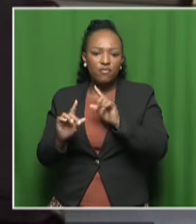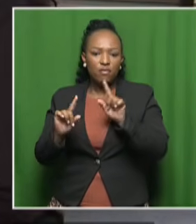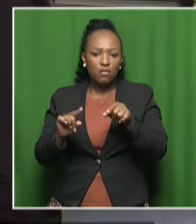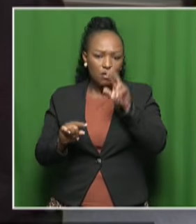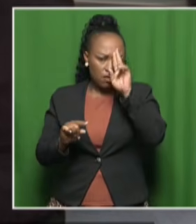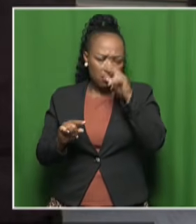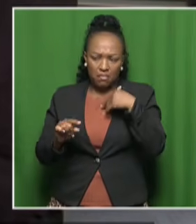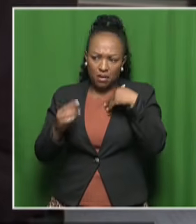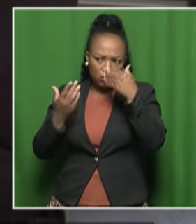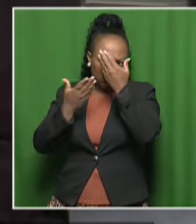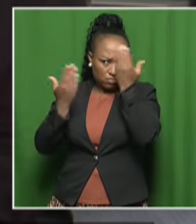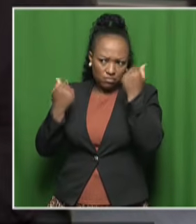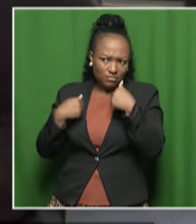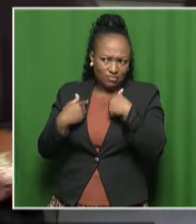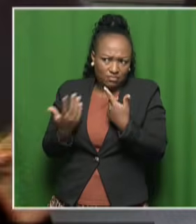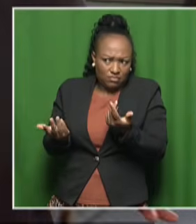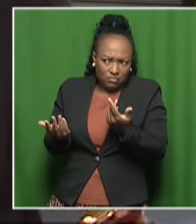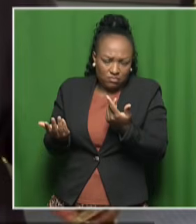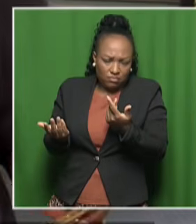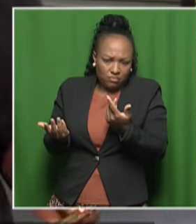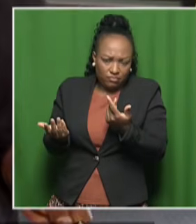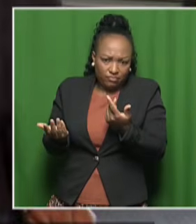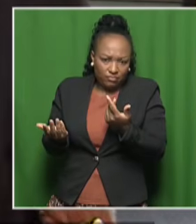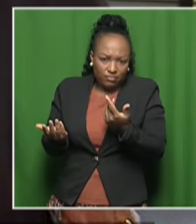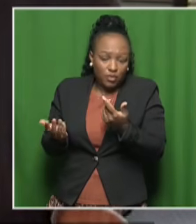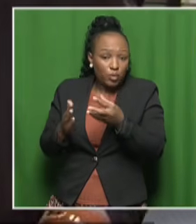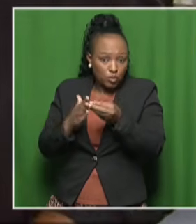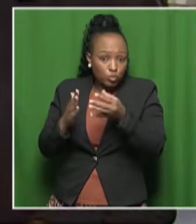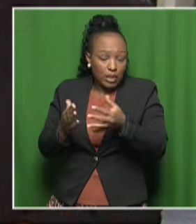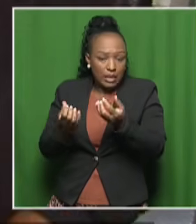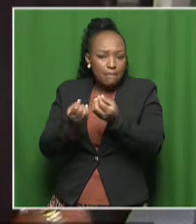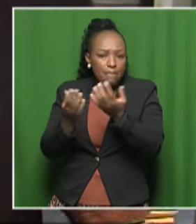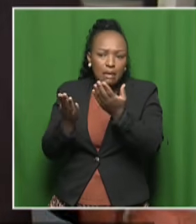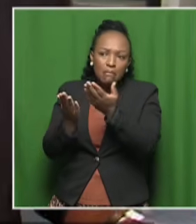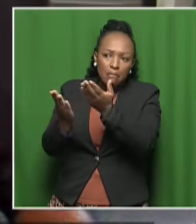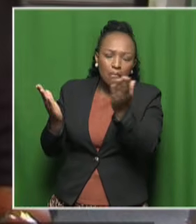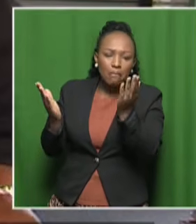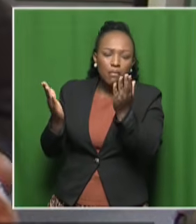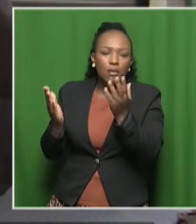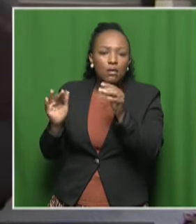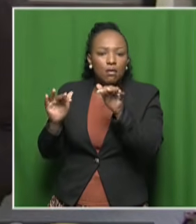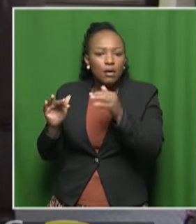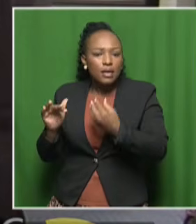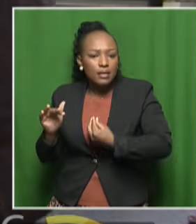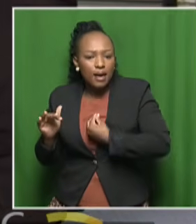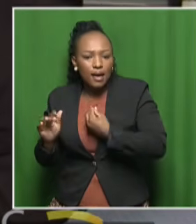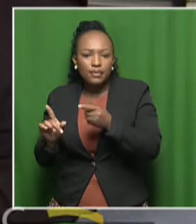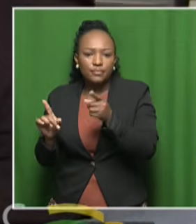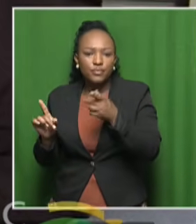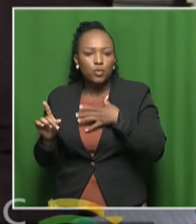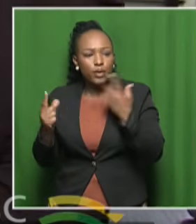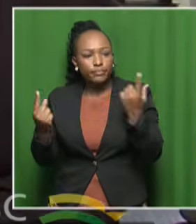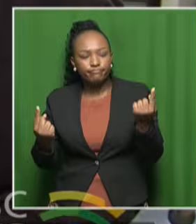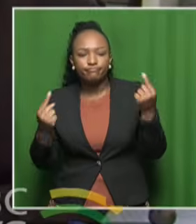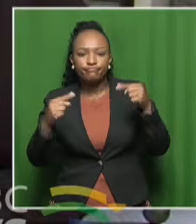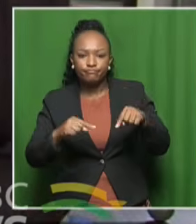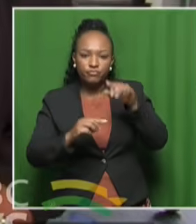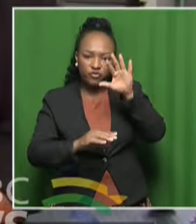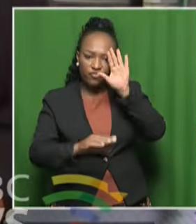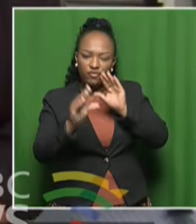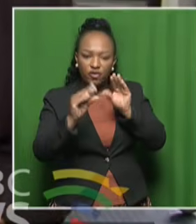know what it is that you require, but we have a lot of students out there or young people who really wish to acquire a